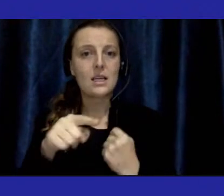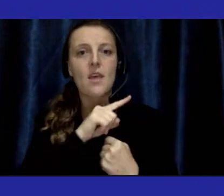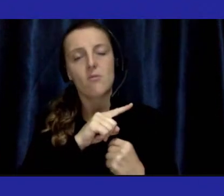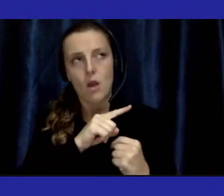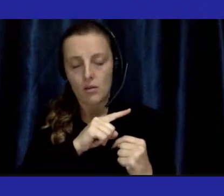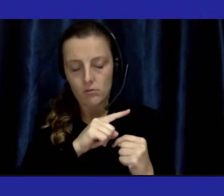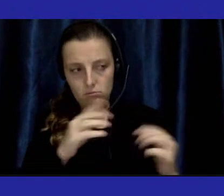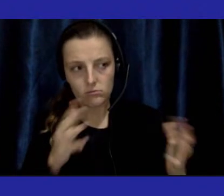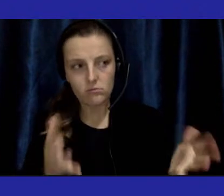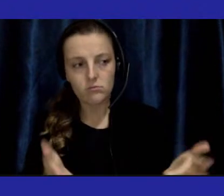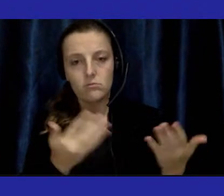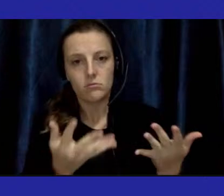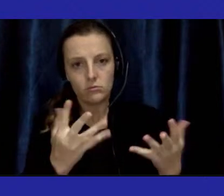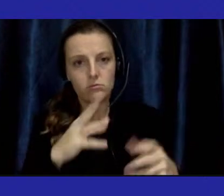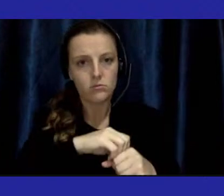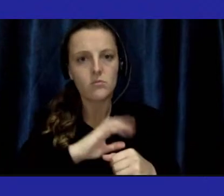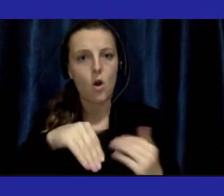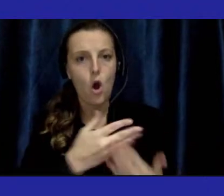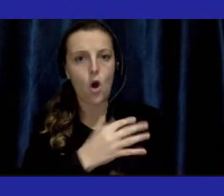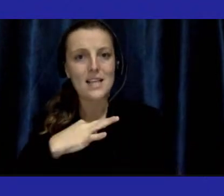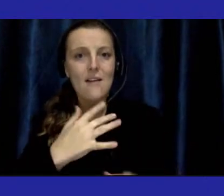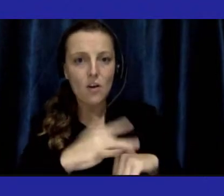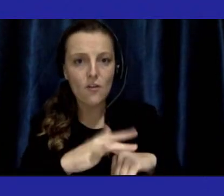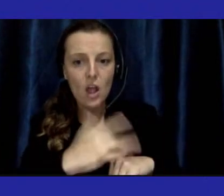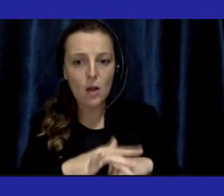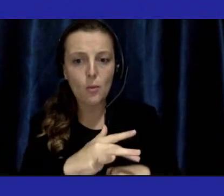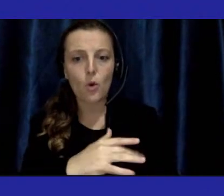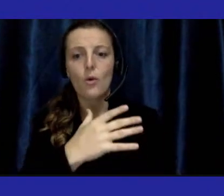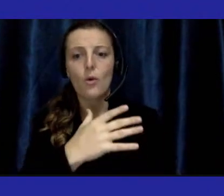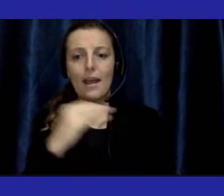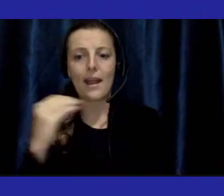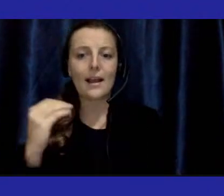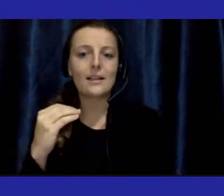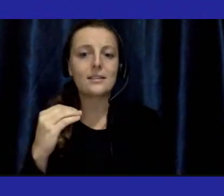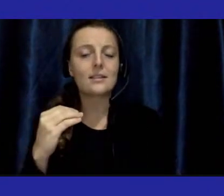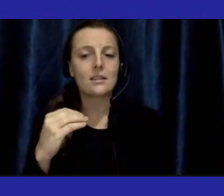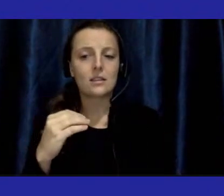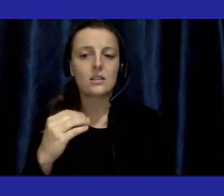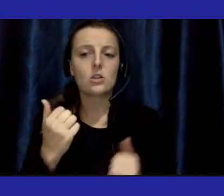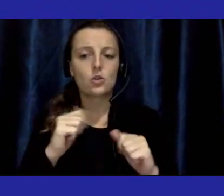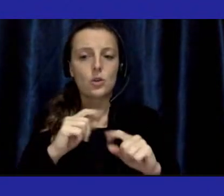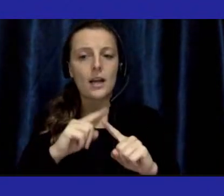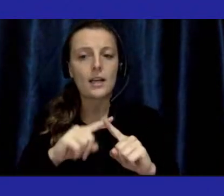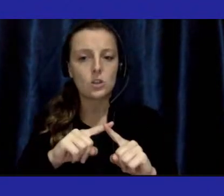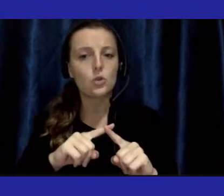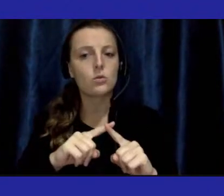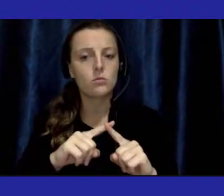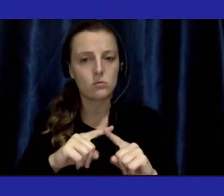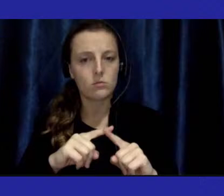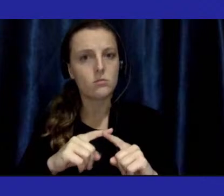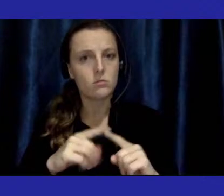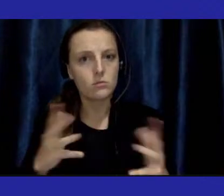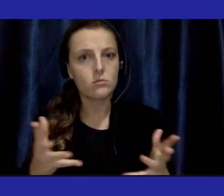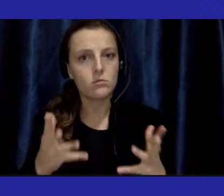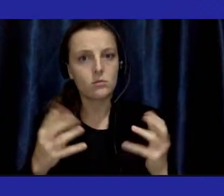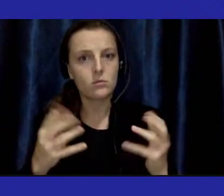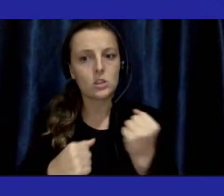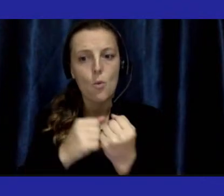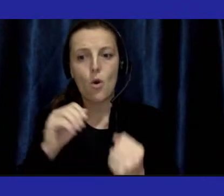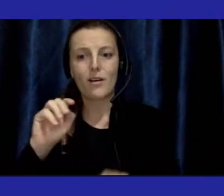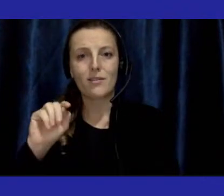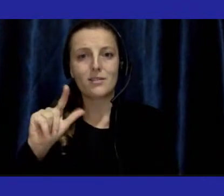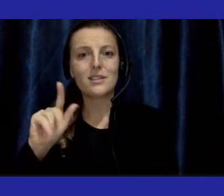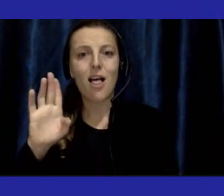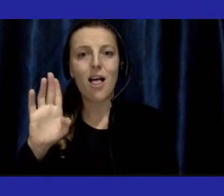leveraging telemedicine to make some of these appointments, right when the patients are being discharged.